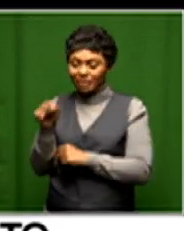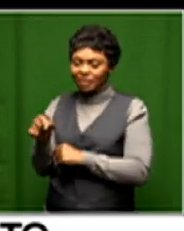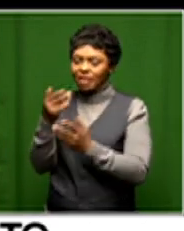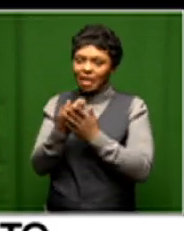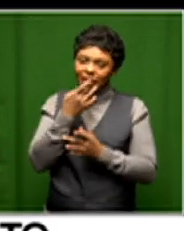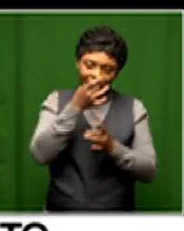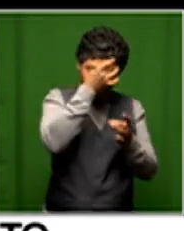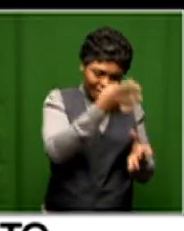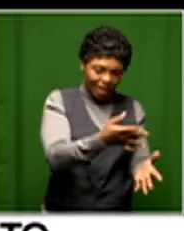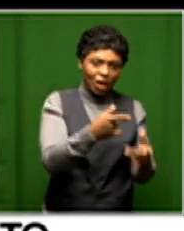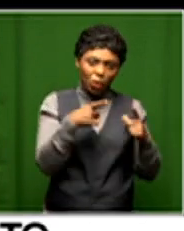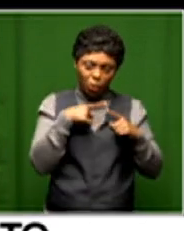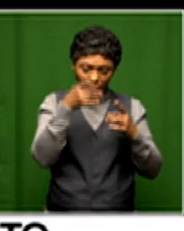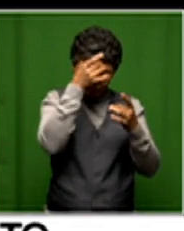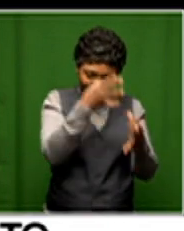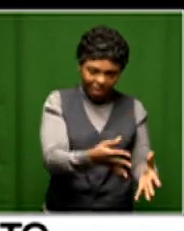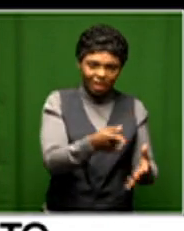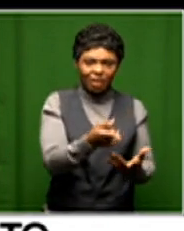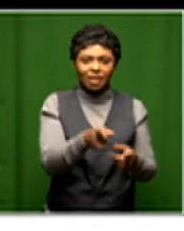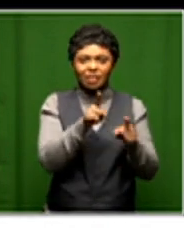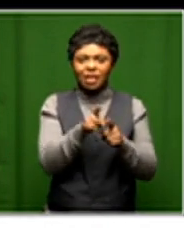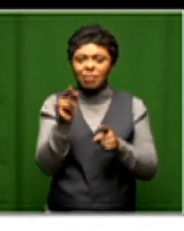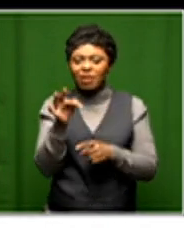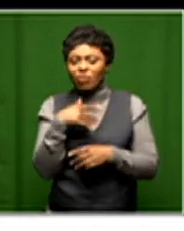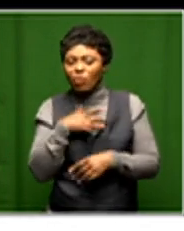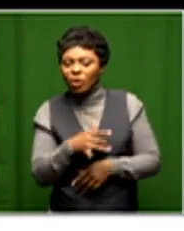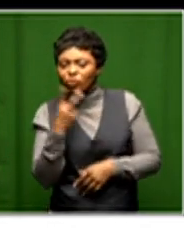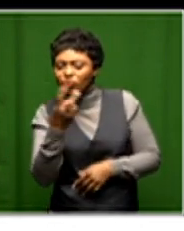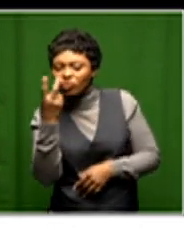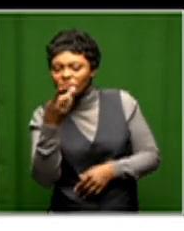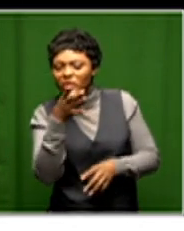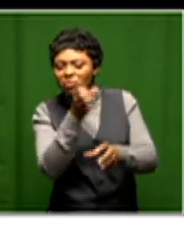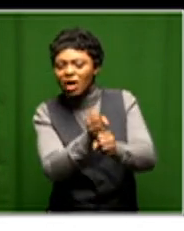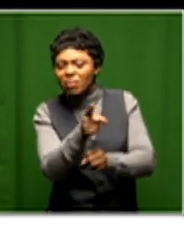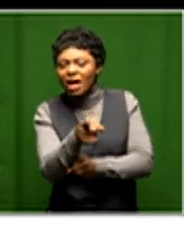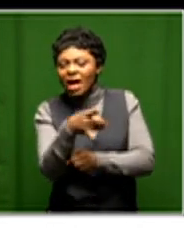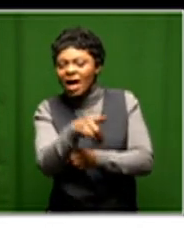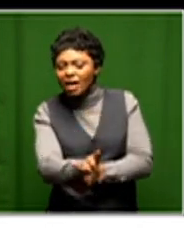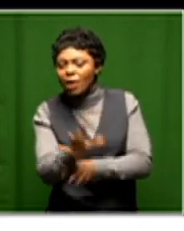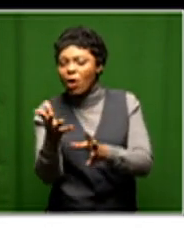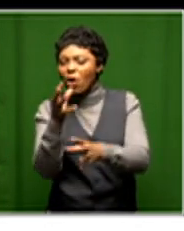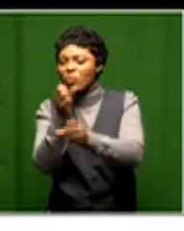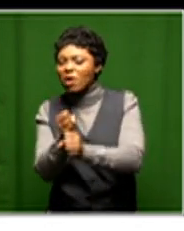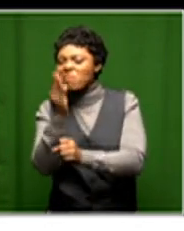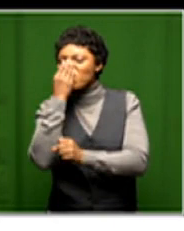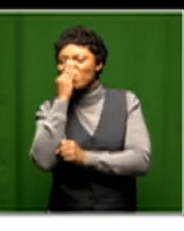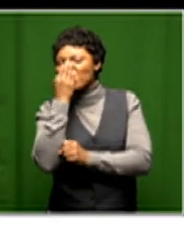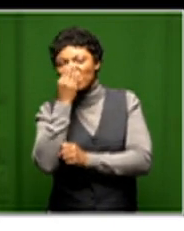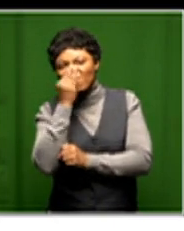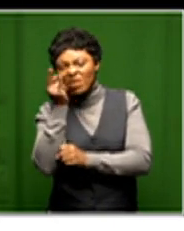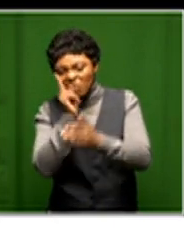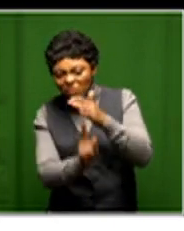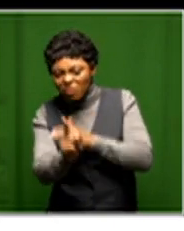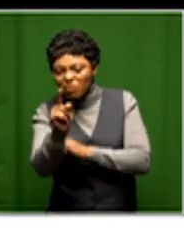to trap the animals. It allows you to trap thieves, against poaching,